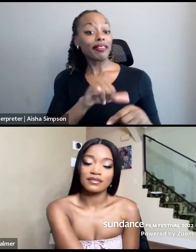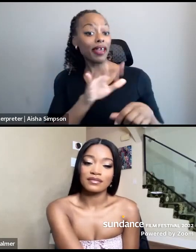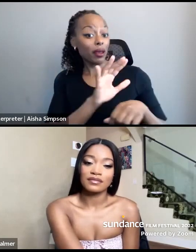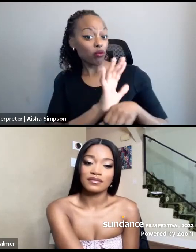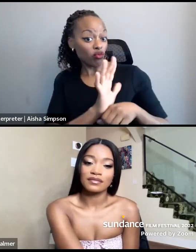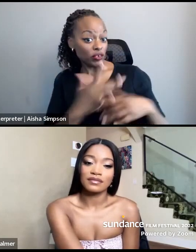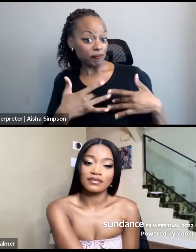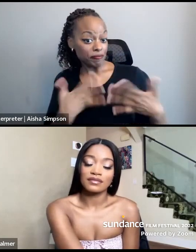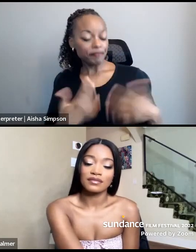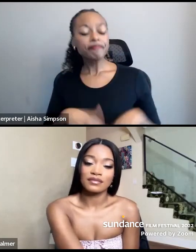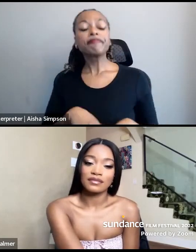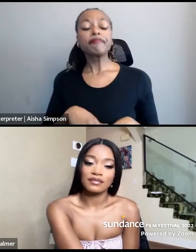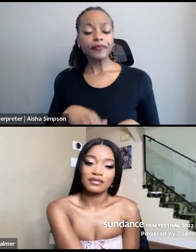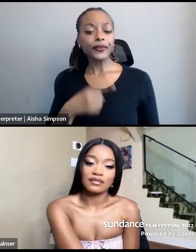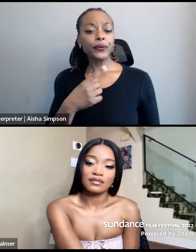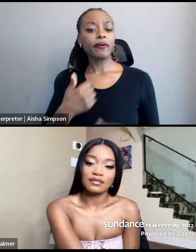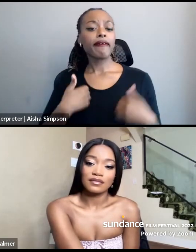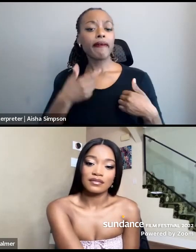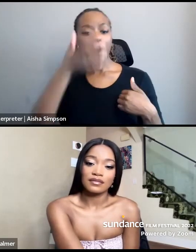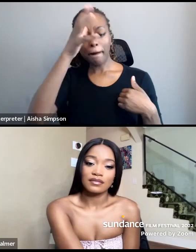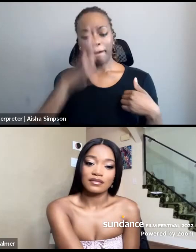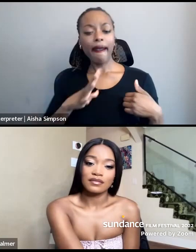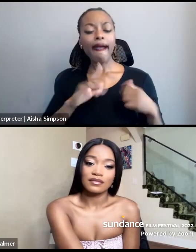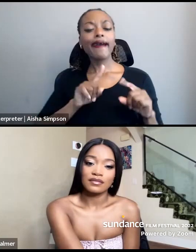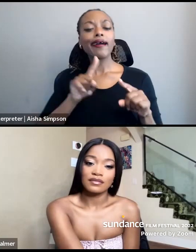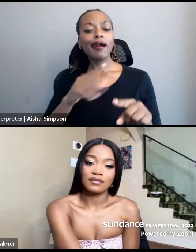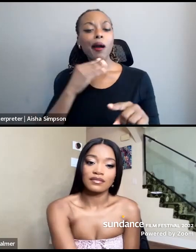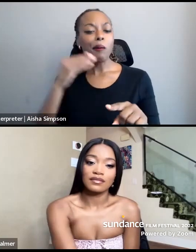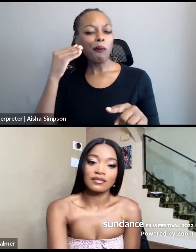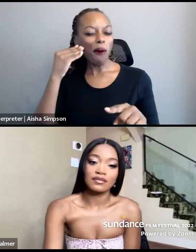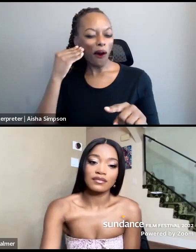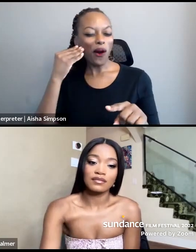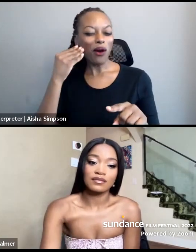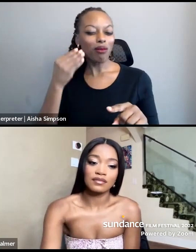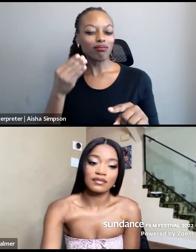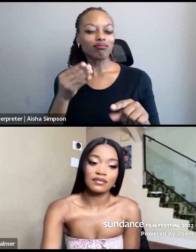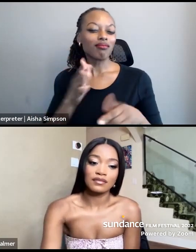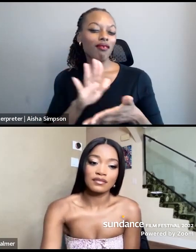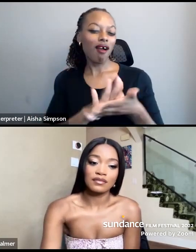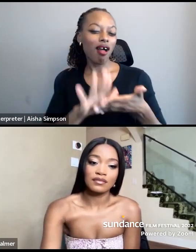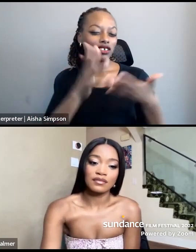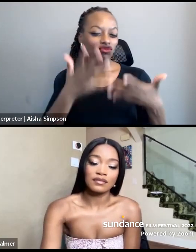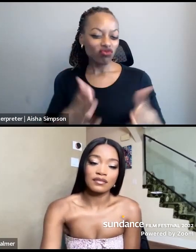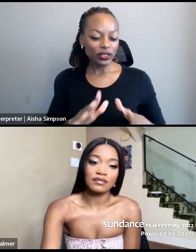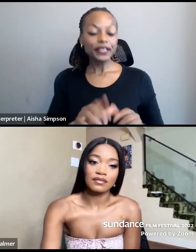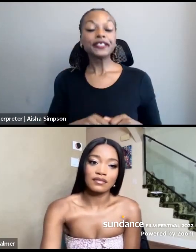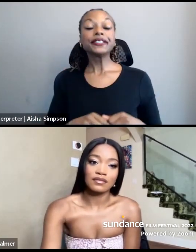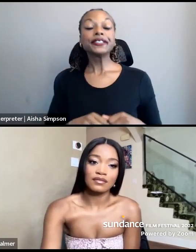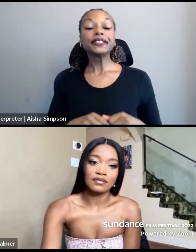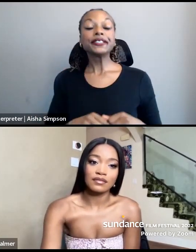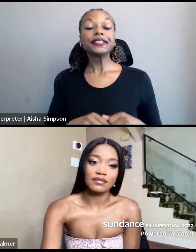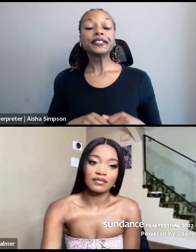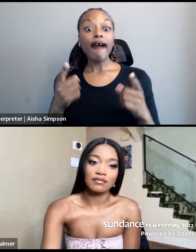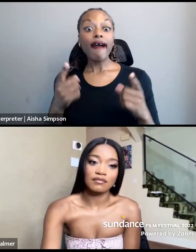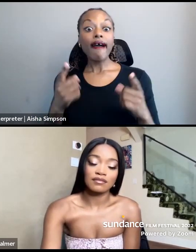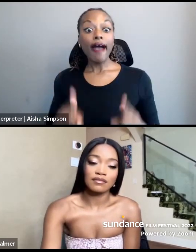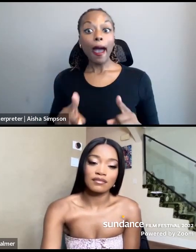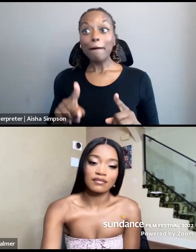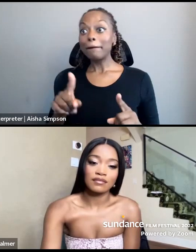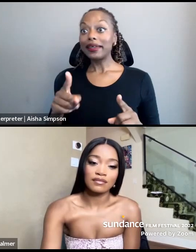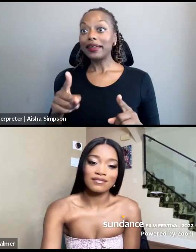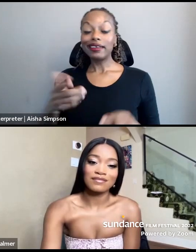and he gets a job as a party starter at bar mitzvahs and falls in love with a mother of an